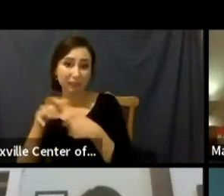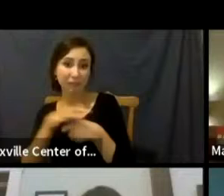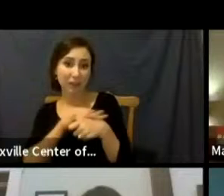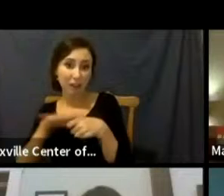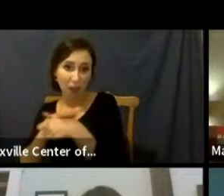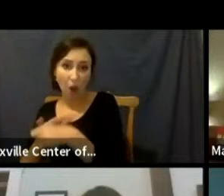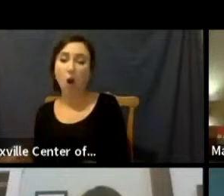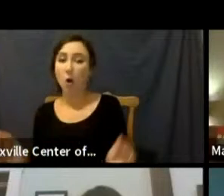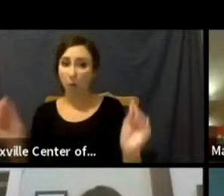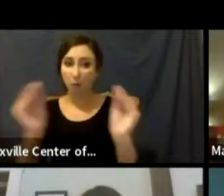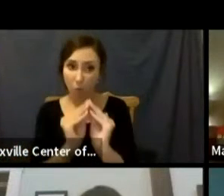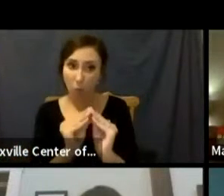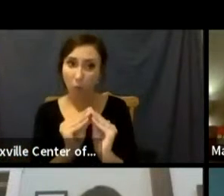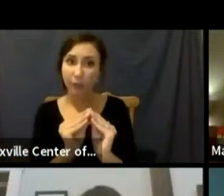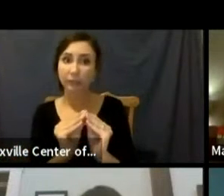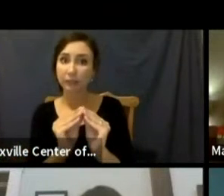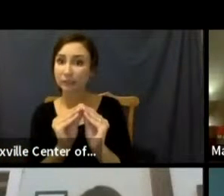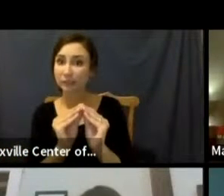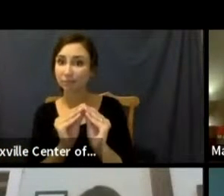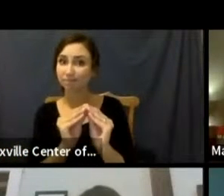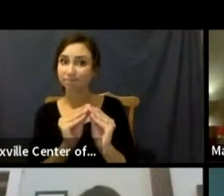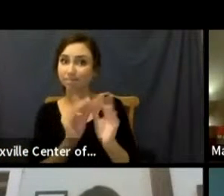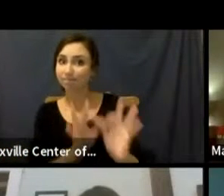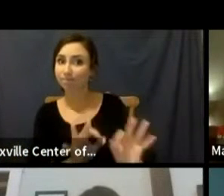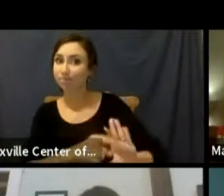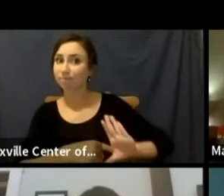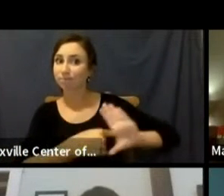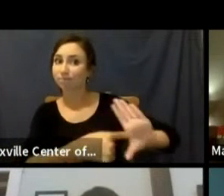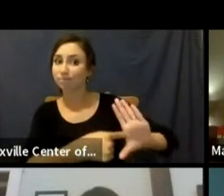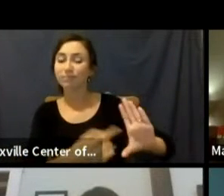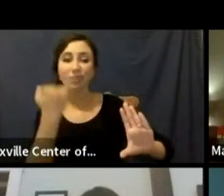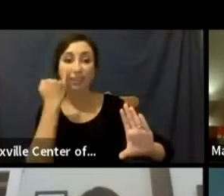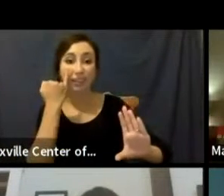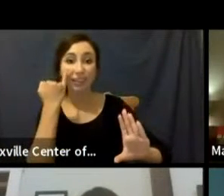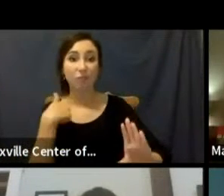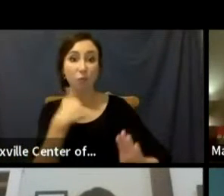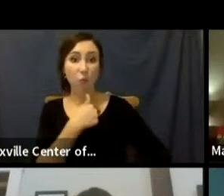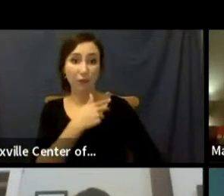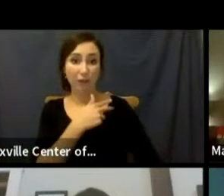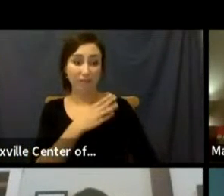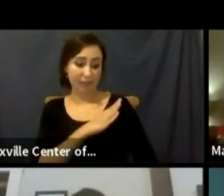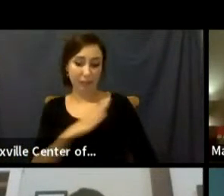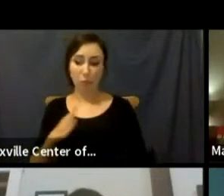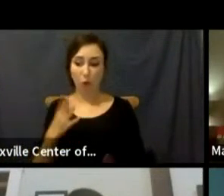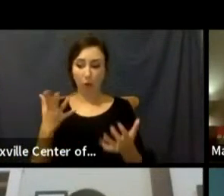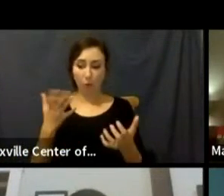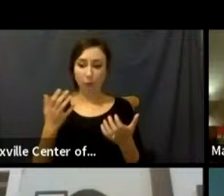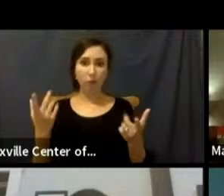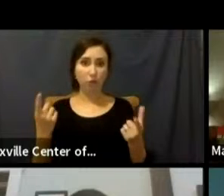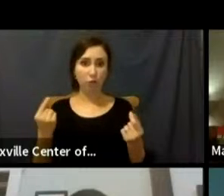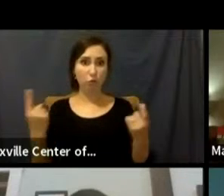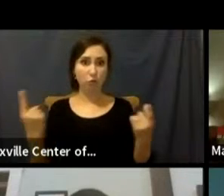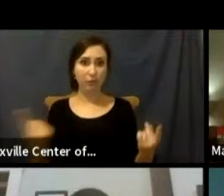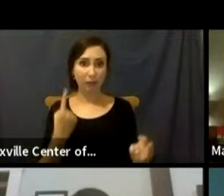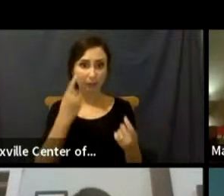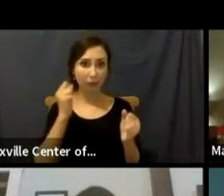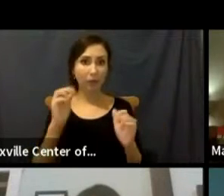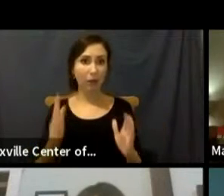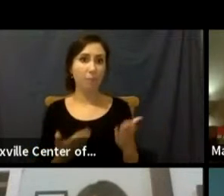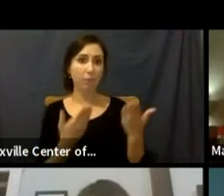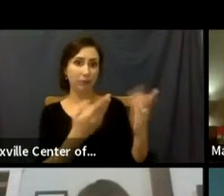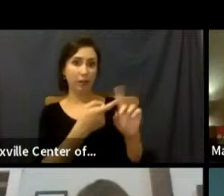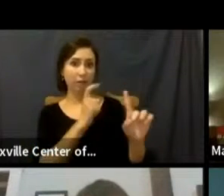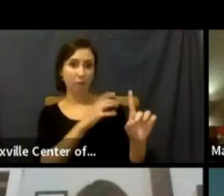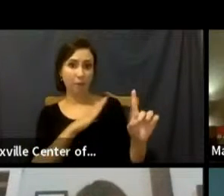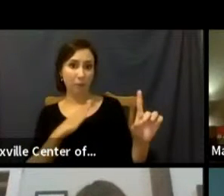was informed that if we wanted to do something as a board, that this would be presented to the governor as something from our